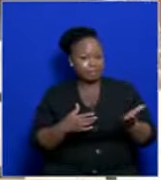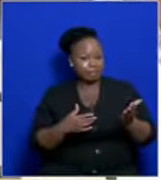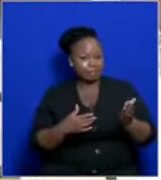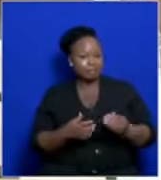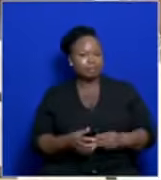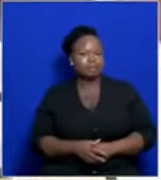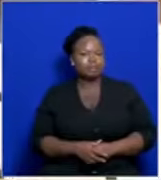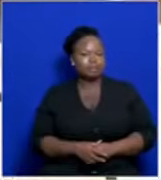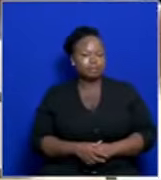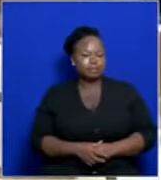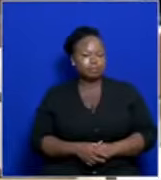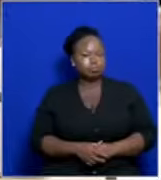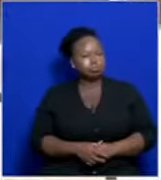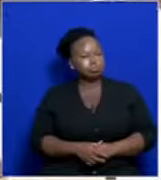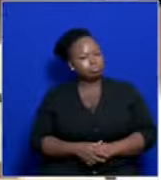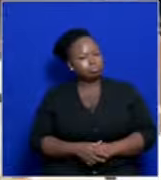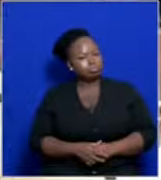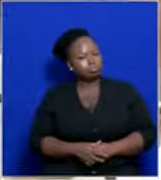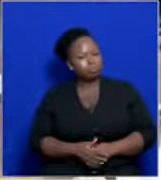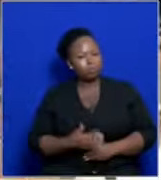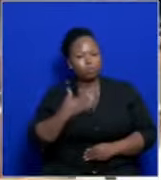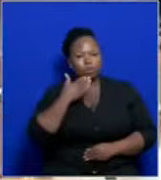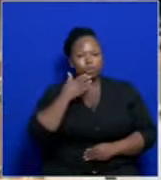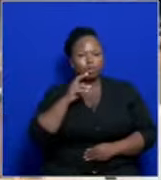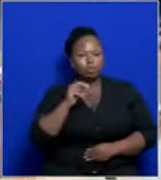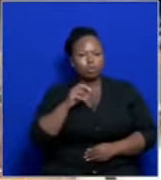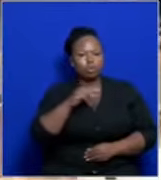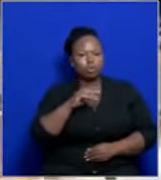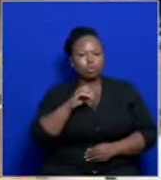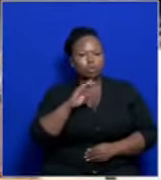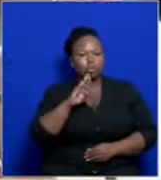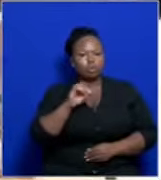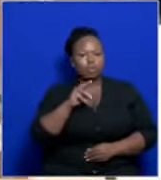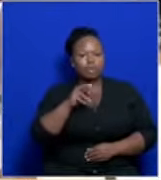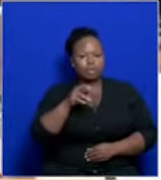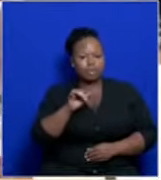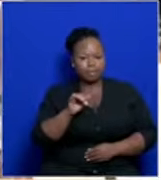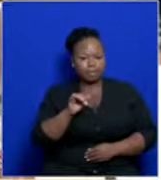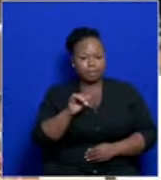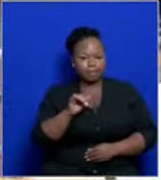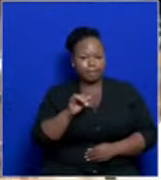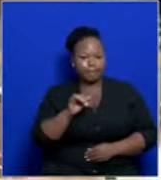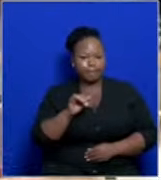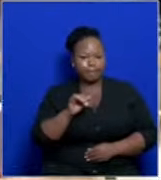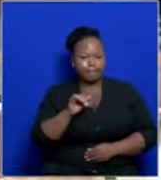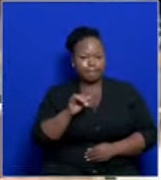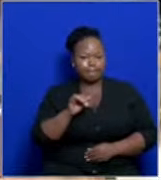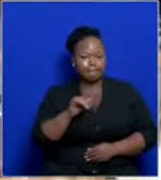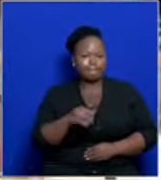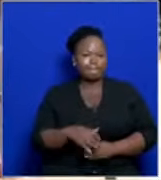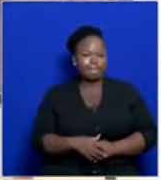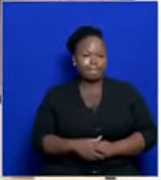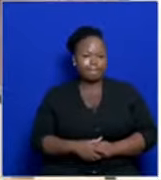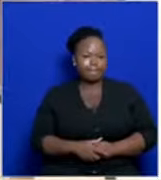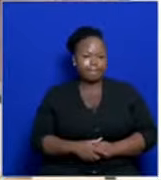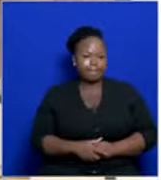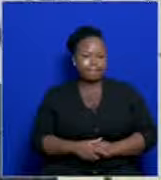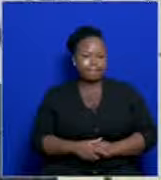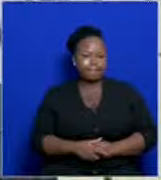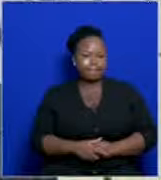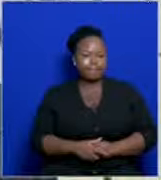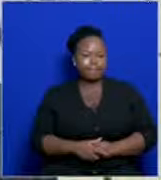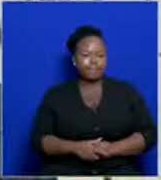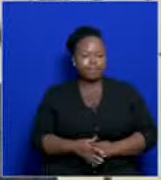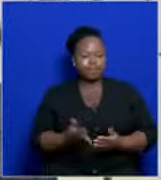of Ngubeni, Constable Ngubeni, and at from